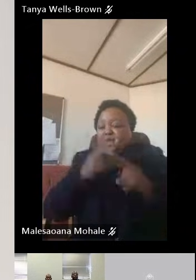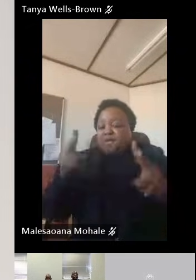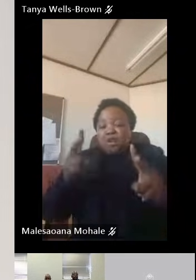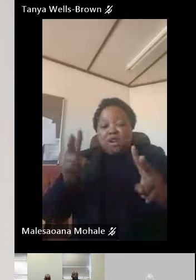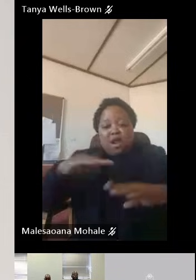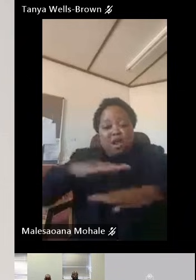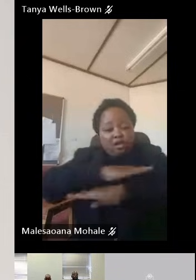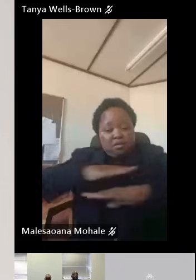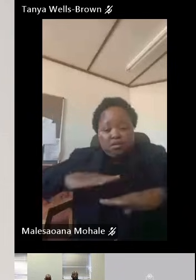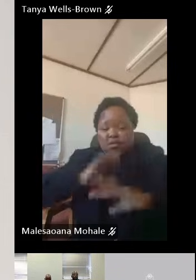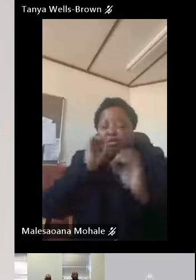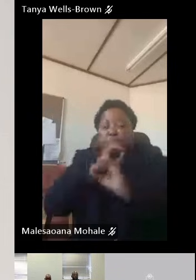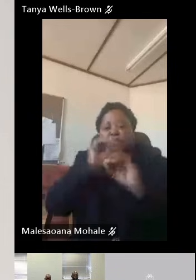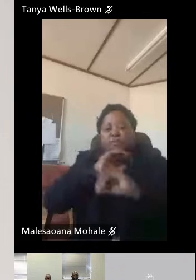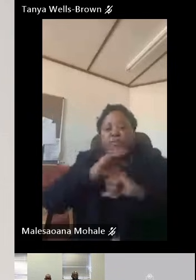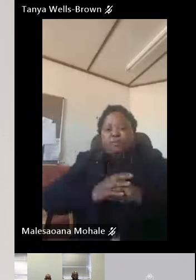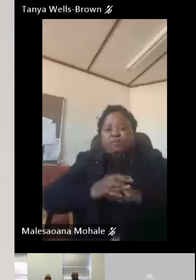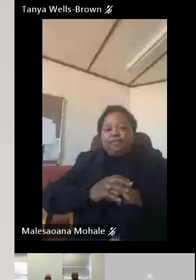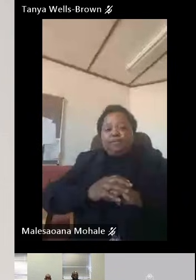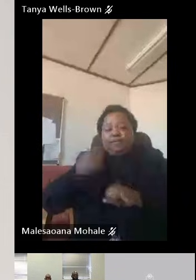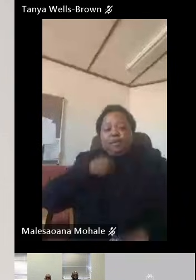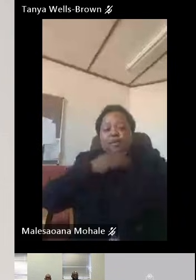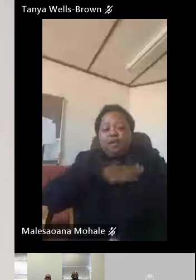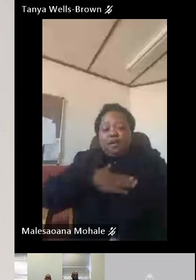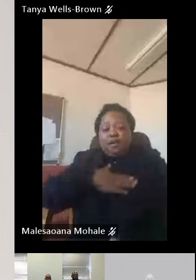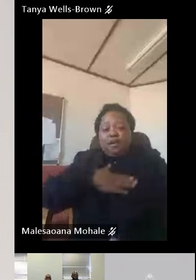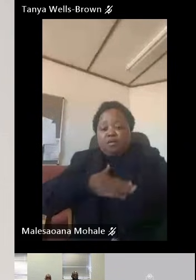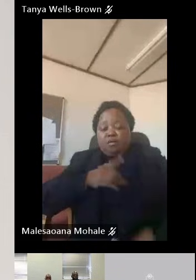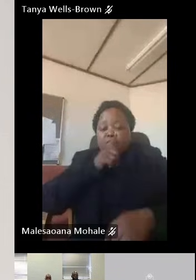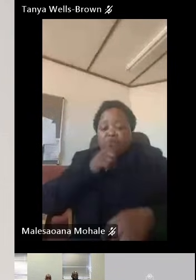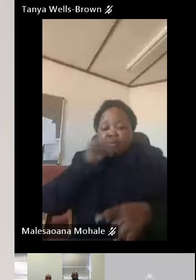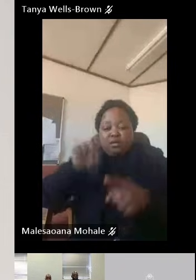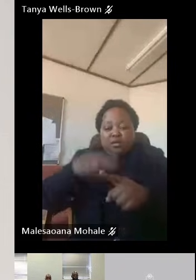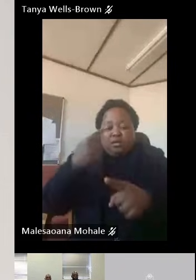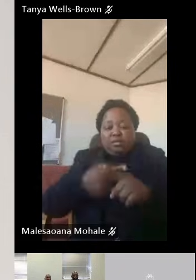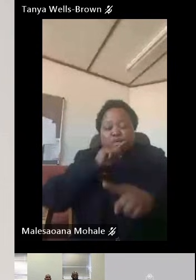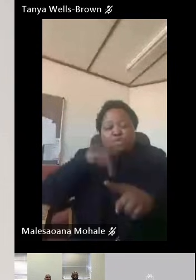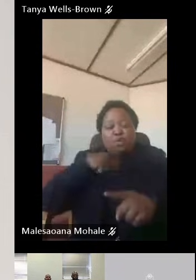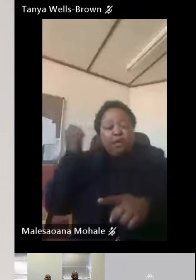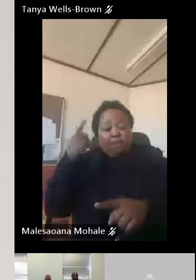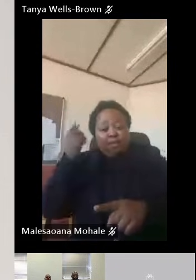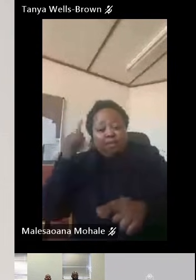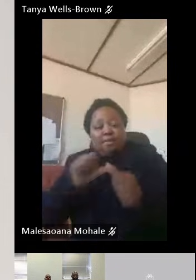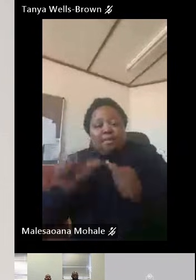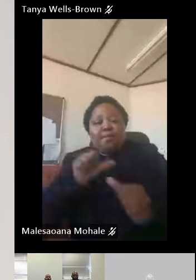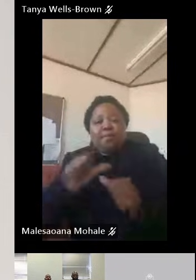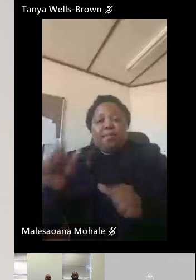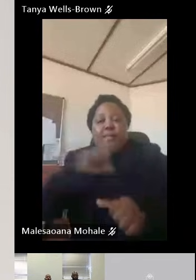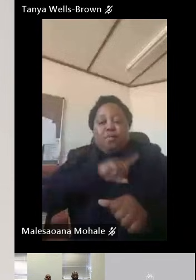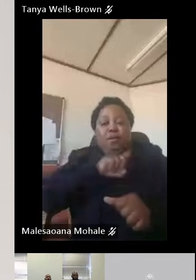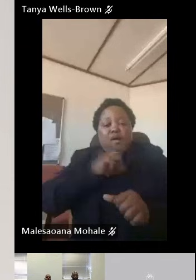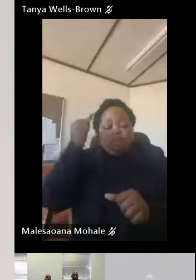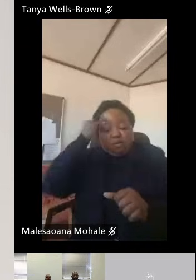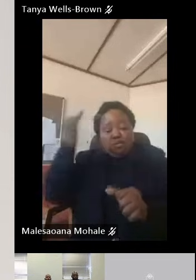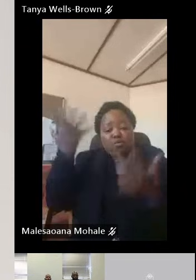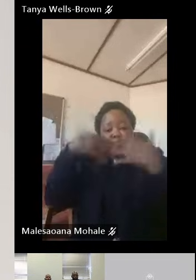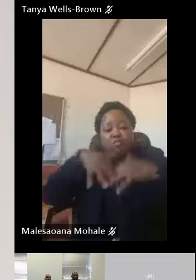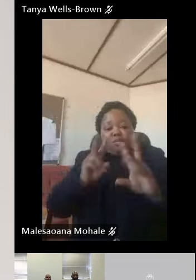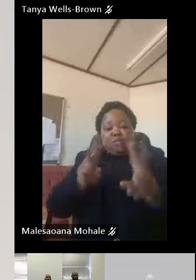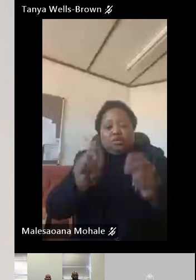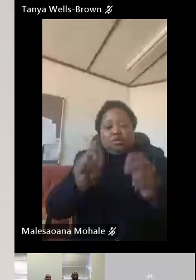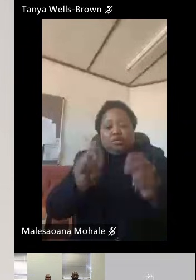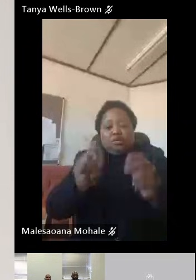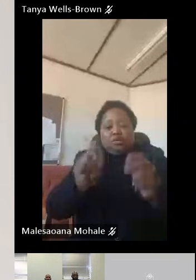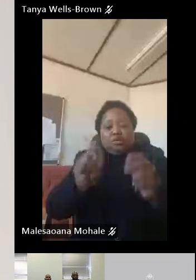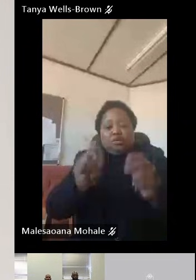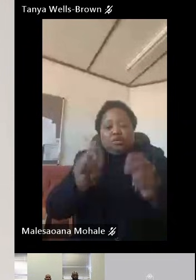I often like to make this example for us to better understand the issue of including persons with disabilities or